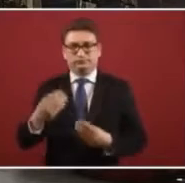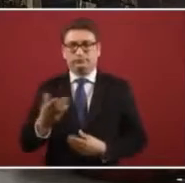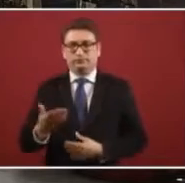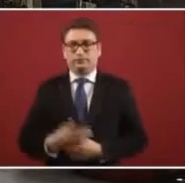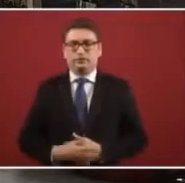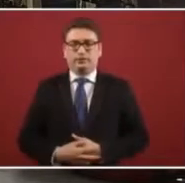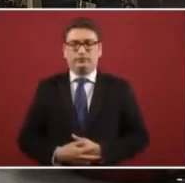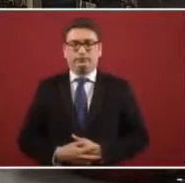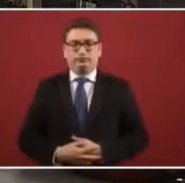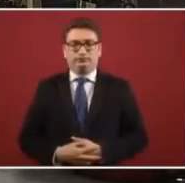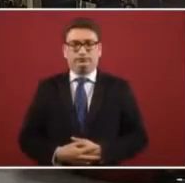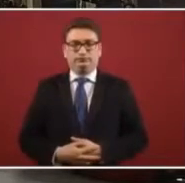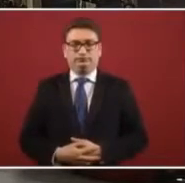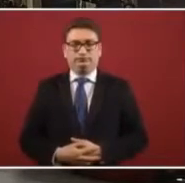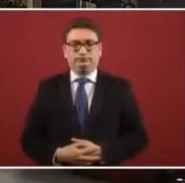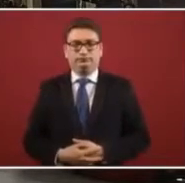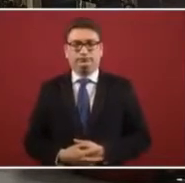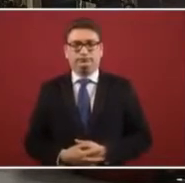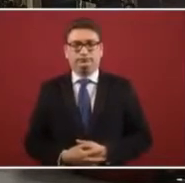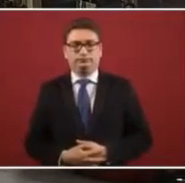Okay, regarding a plan.